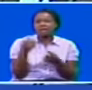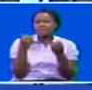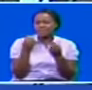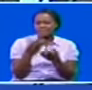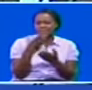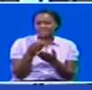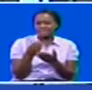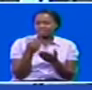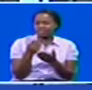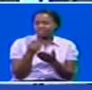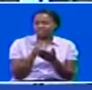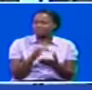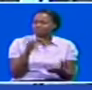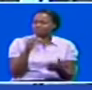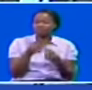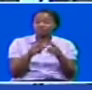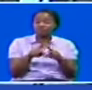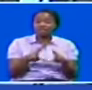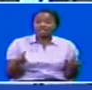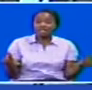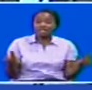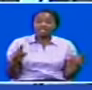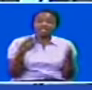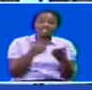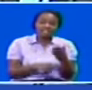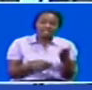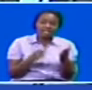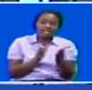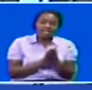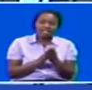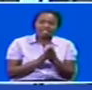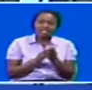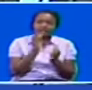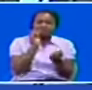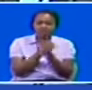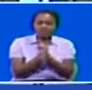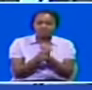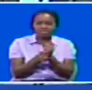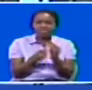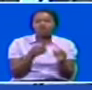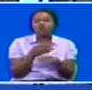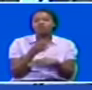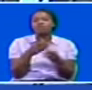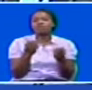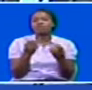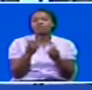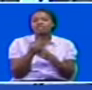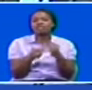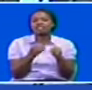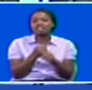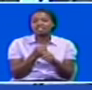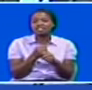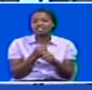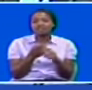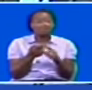from land rates and arrears and penalties that have accumulated over time. So the position of the opposition,